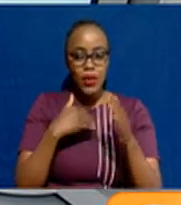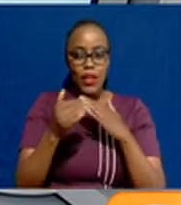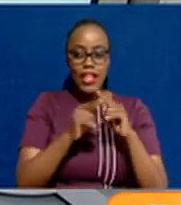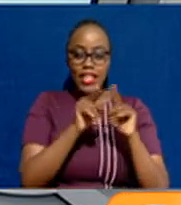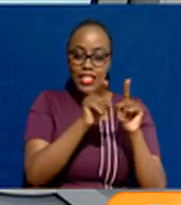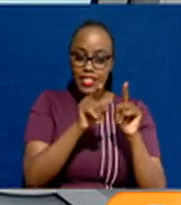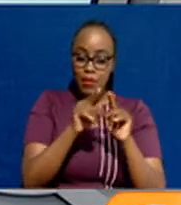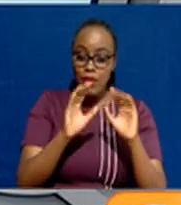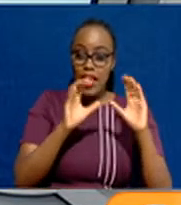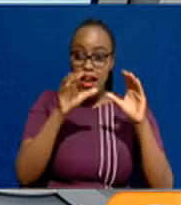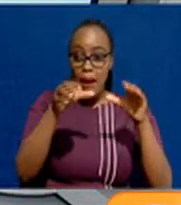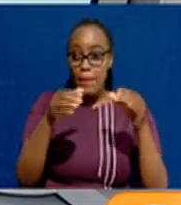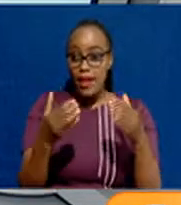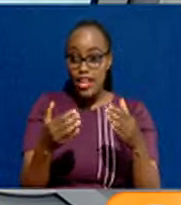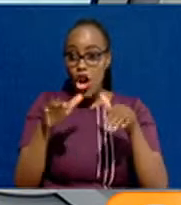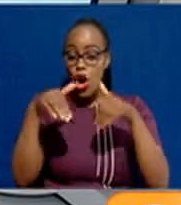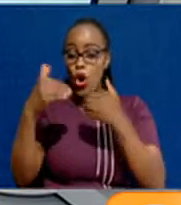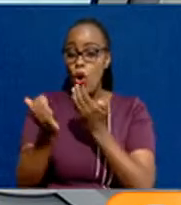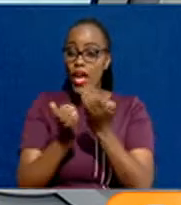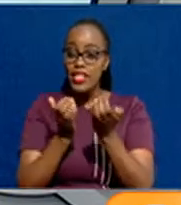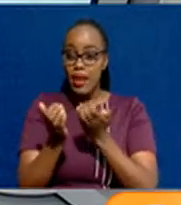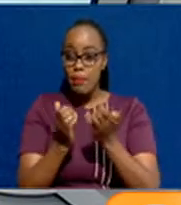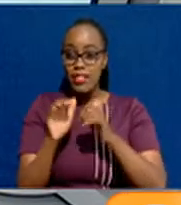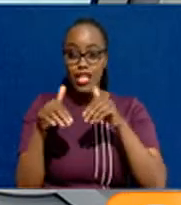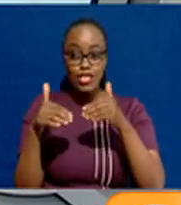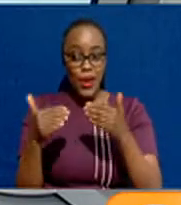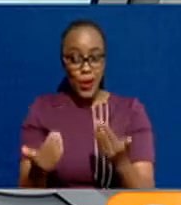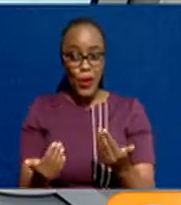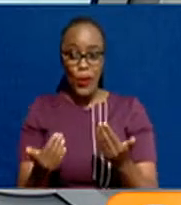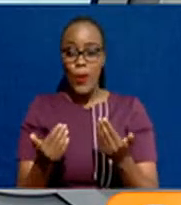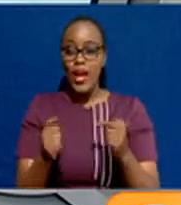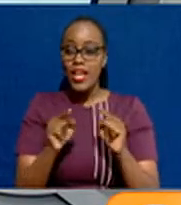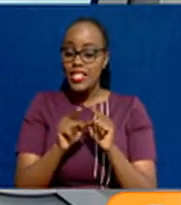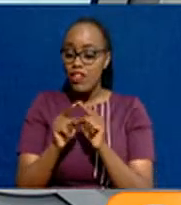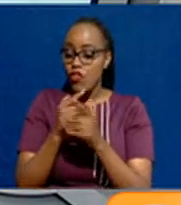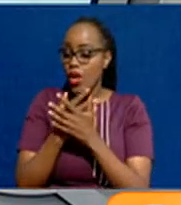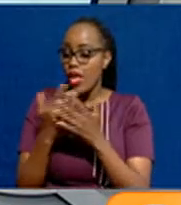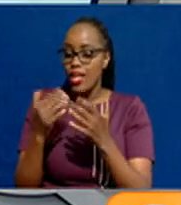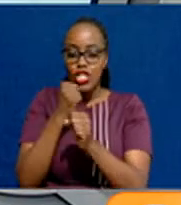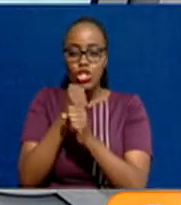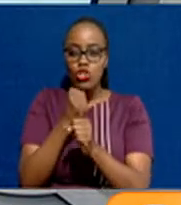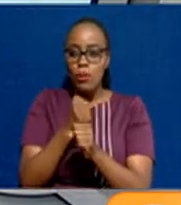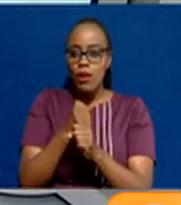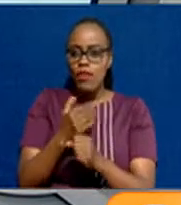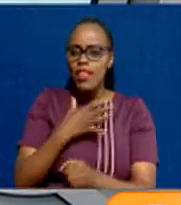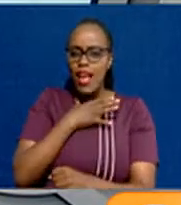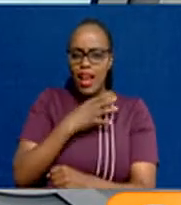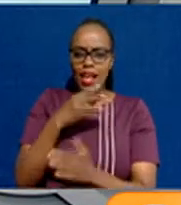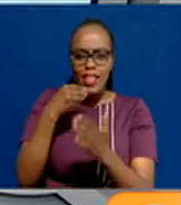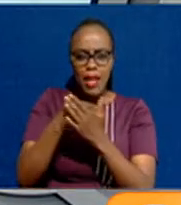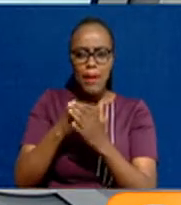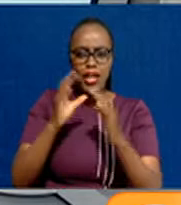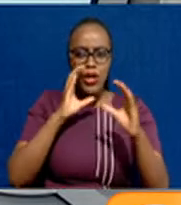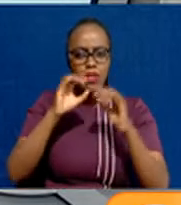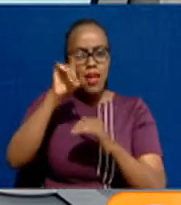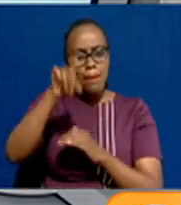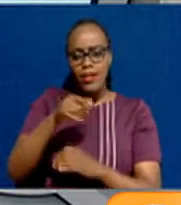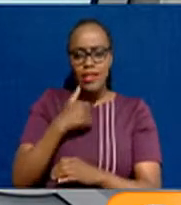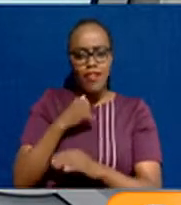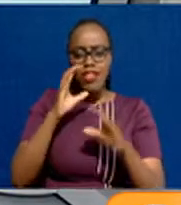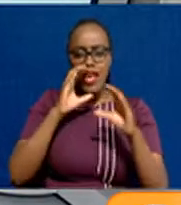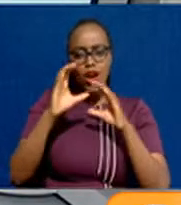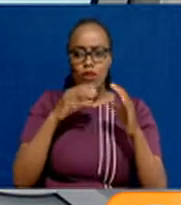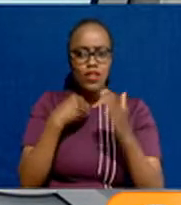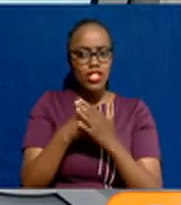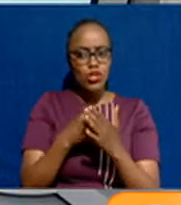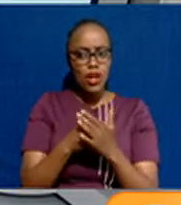corporate space, as an entrepreneur, whether it is for a gig, they don't like the money conversation, but they have to have it. Let